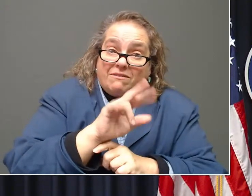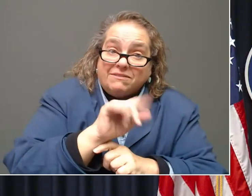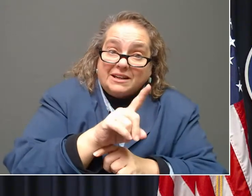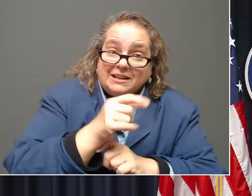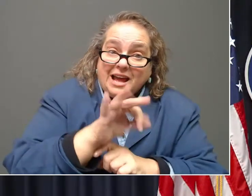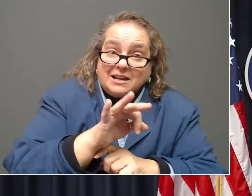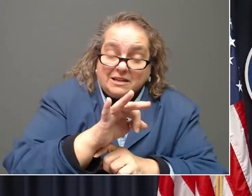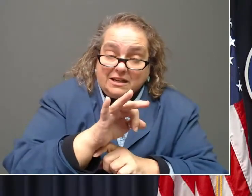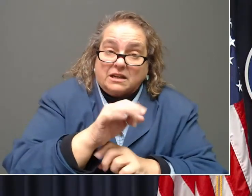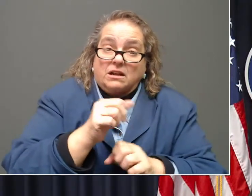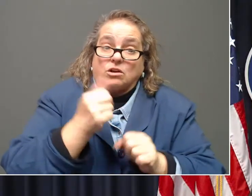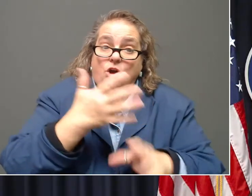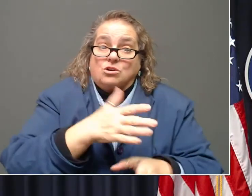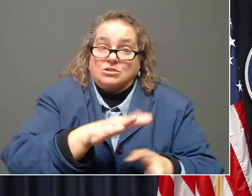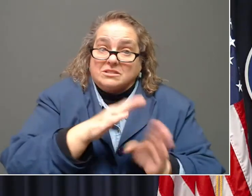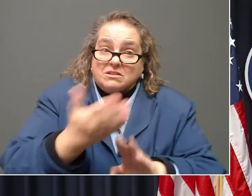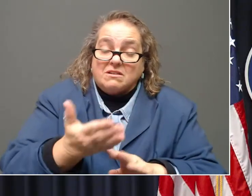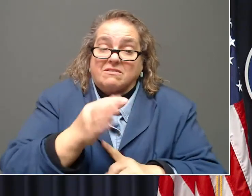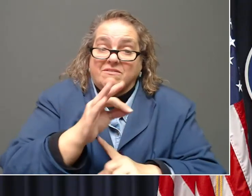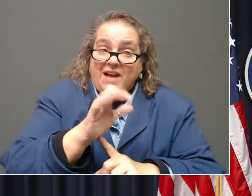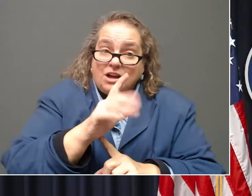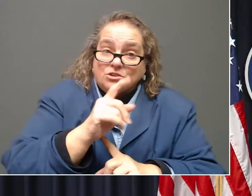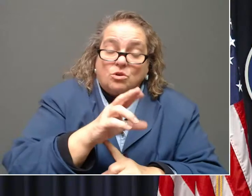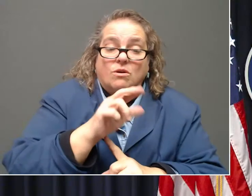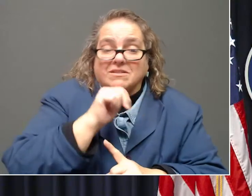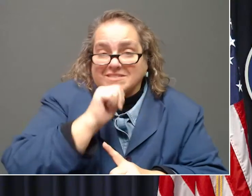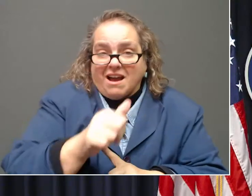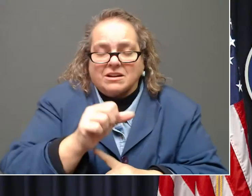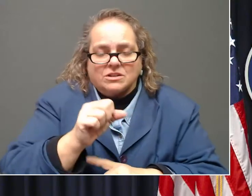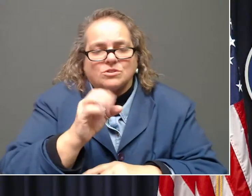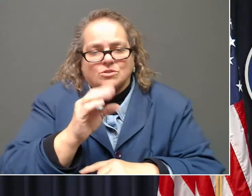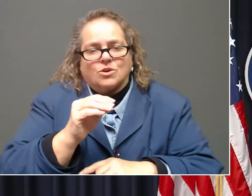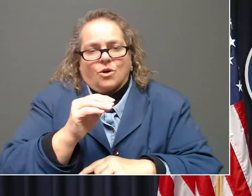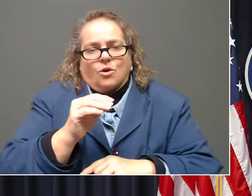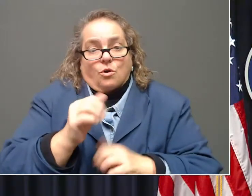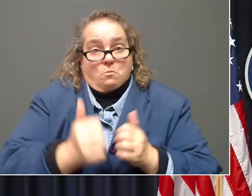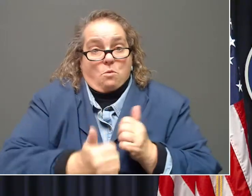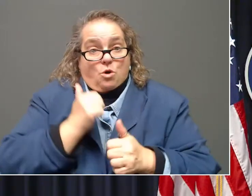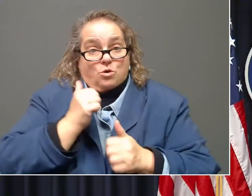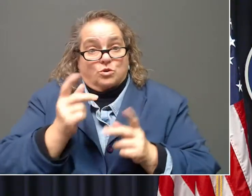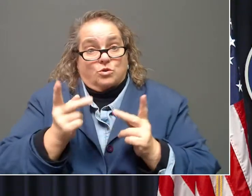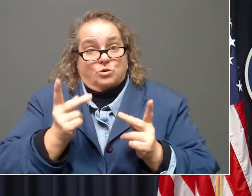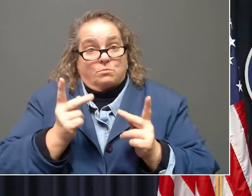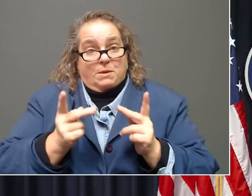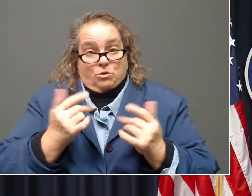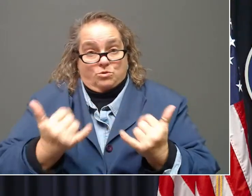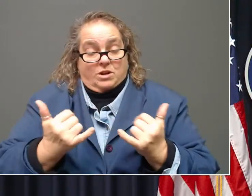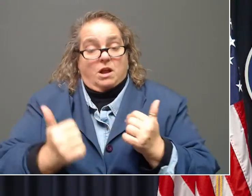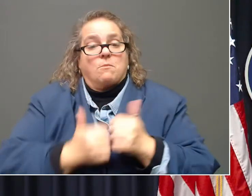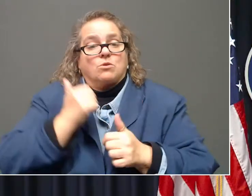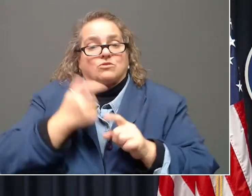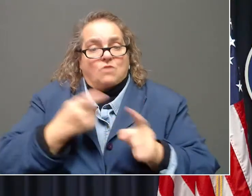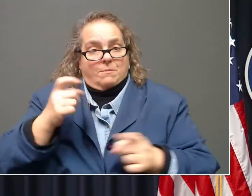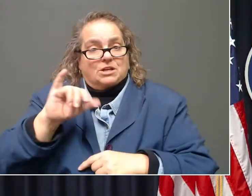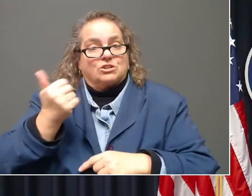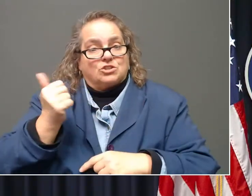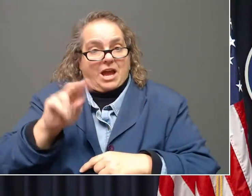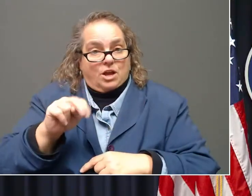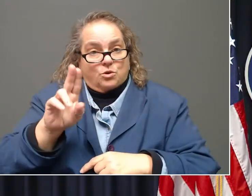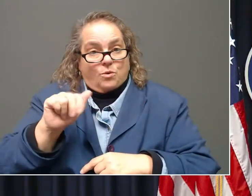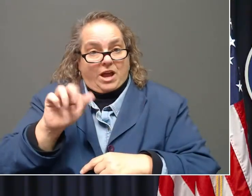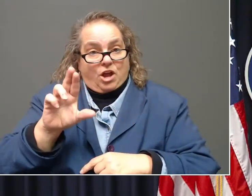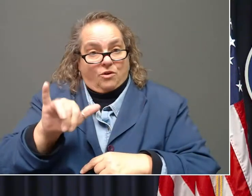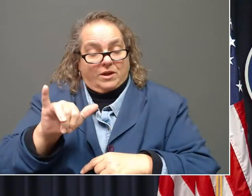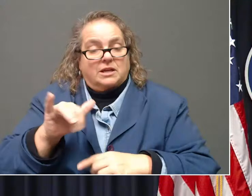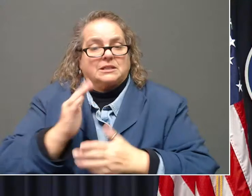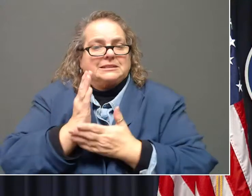losses? Well, we're certainly seeing deaths from the surge we had leading up to